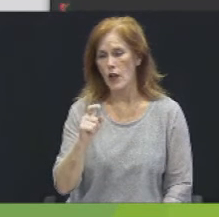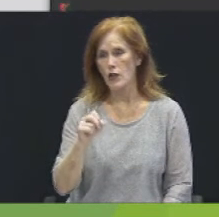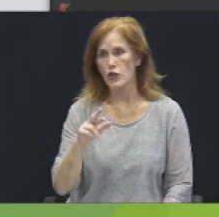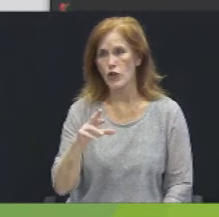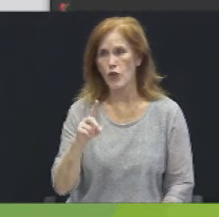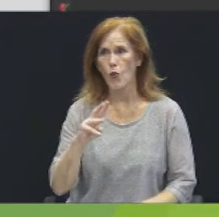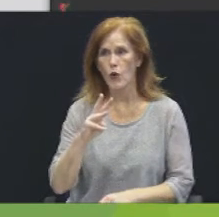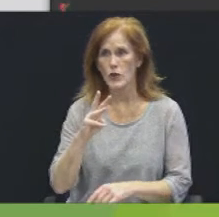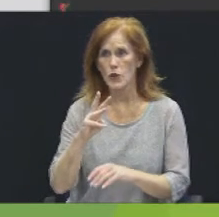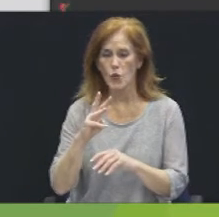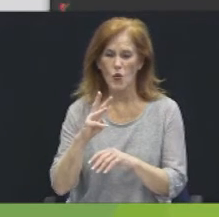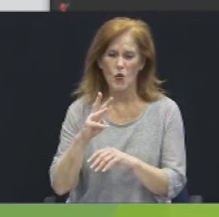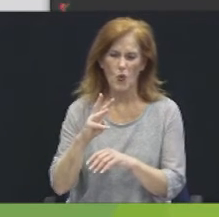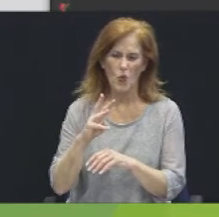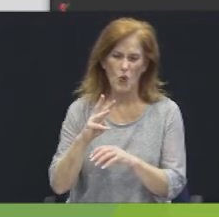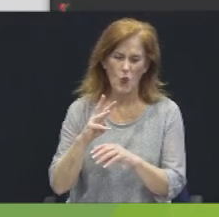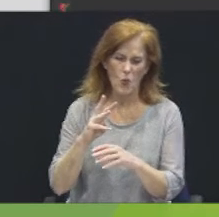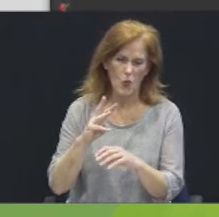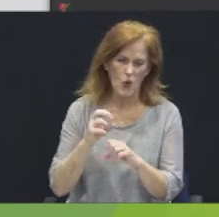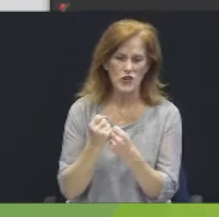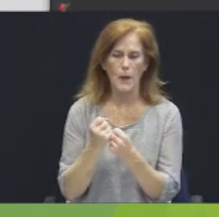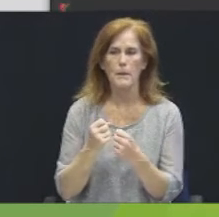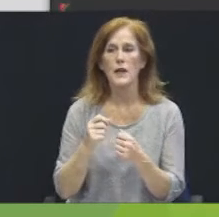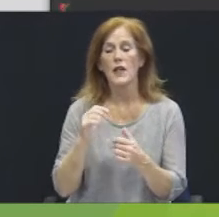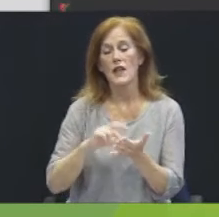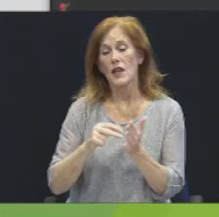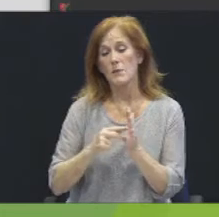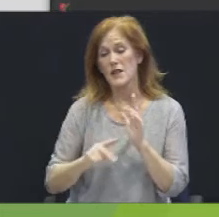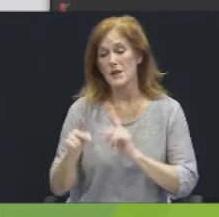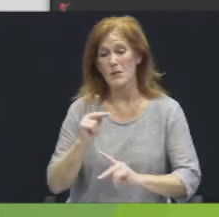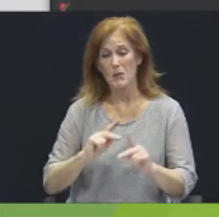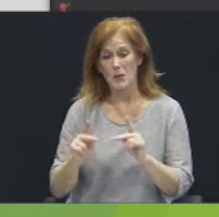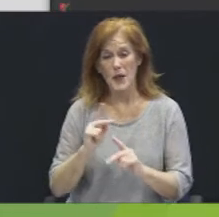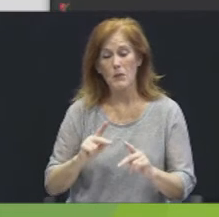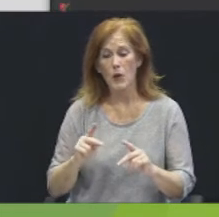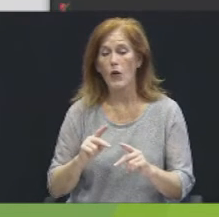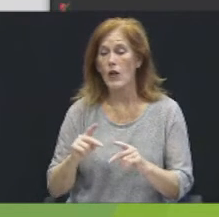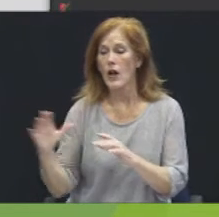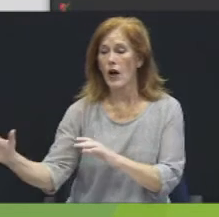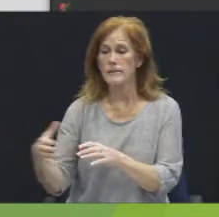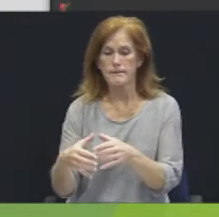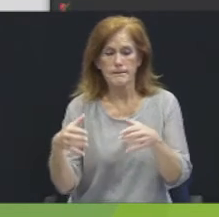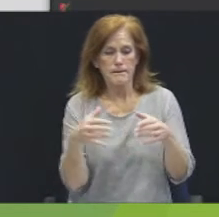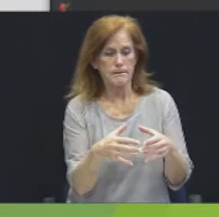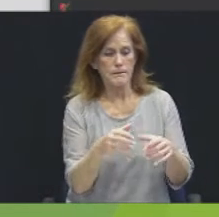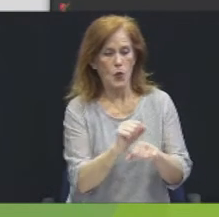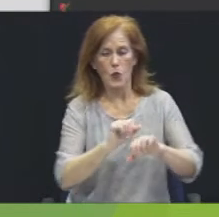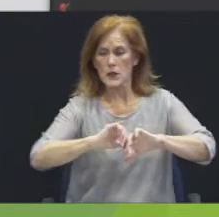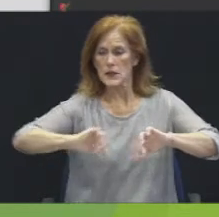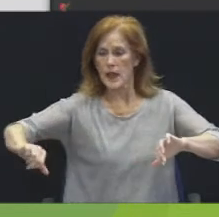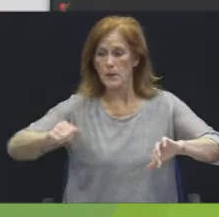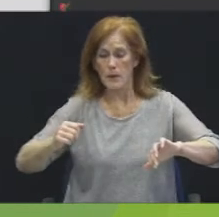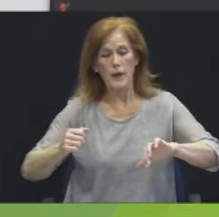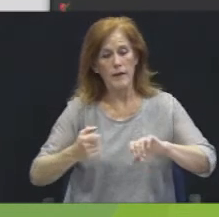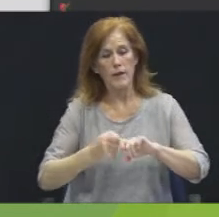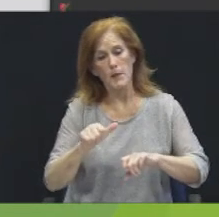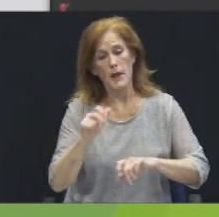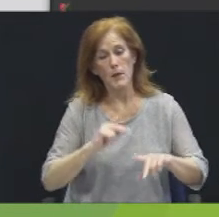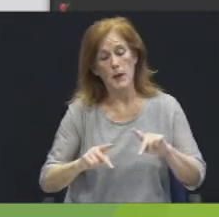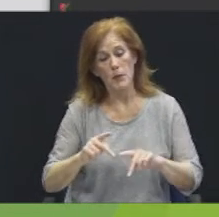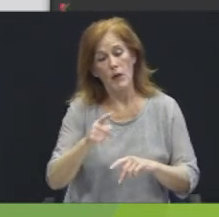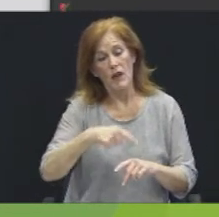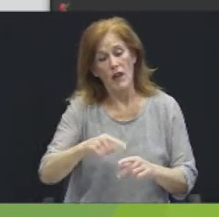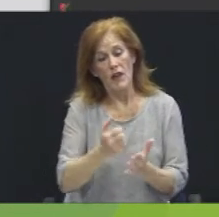that employs people solely with disabilities to work separate from others, and they are paid based